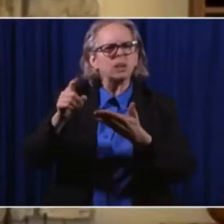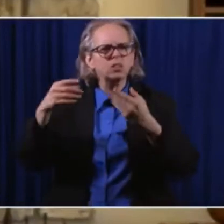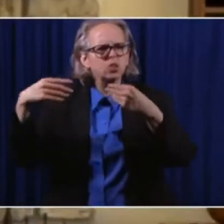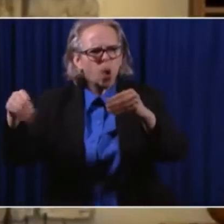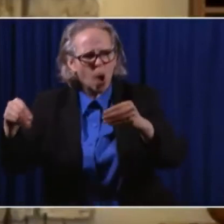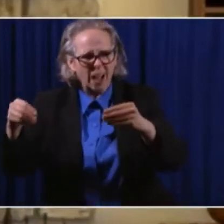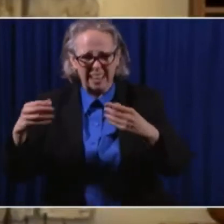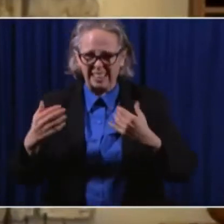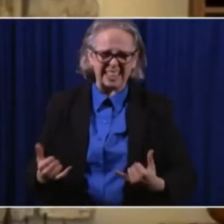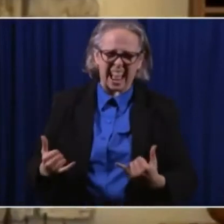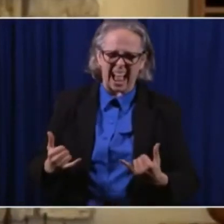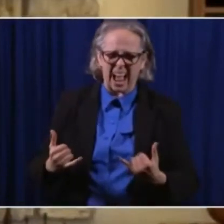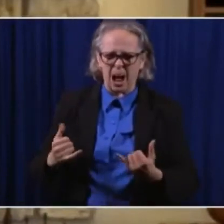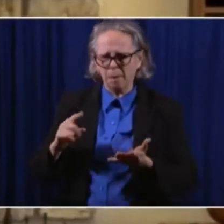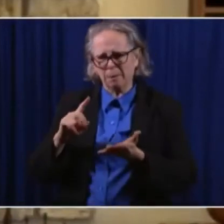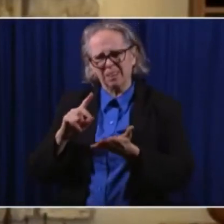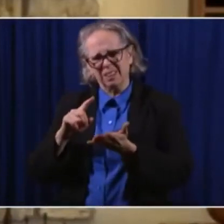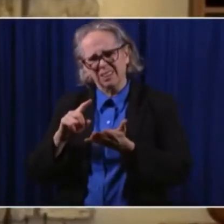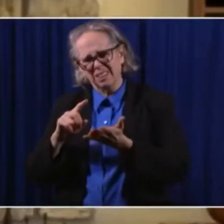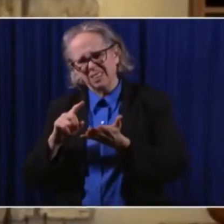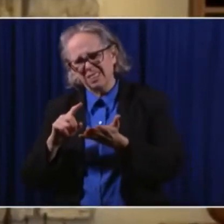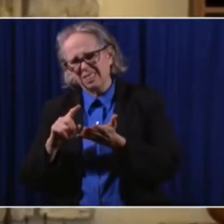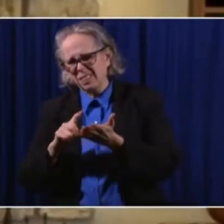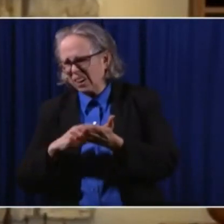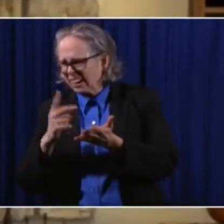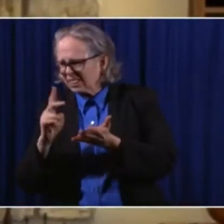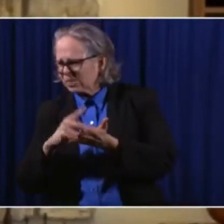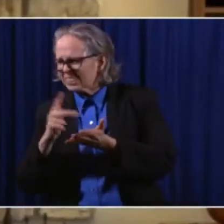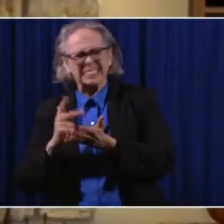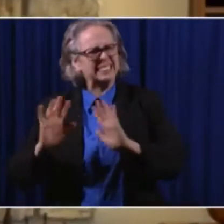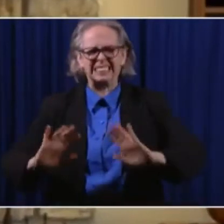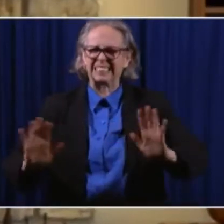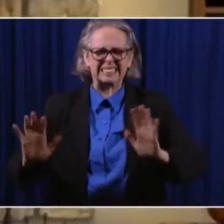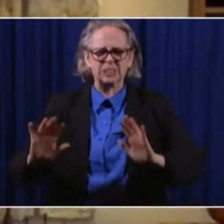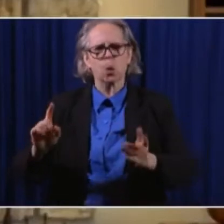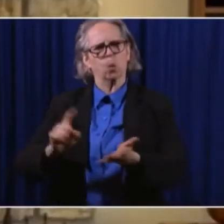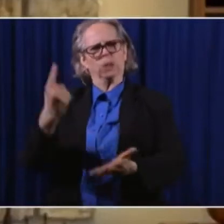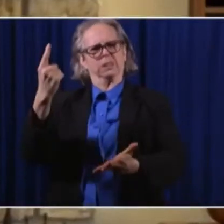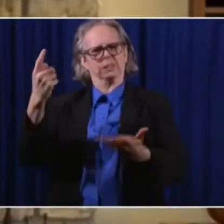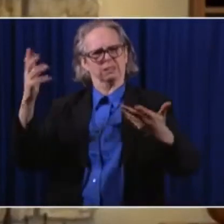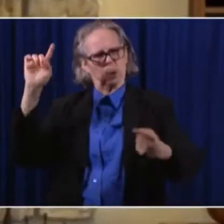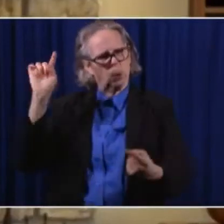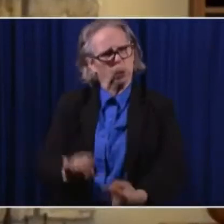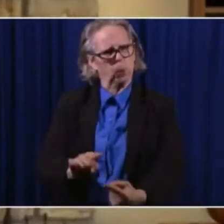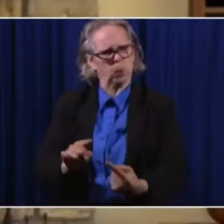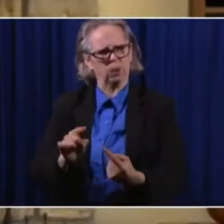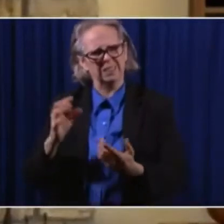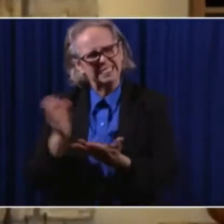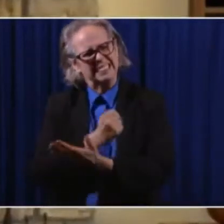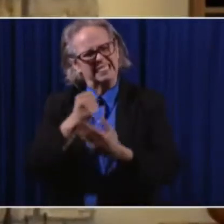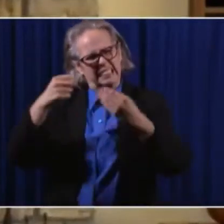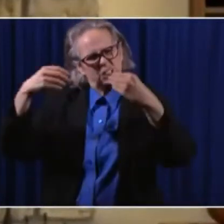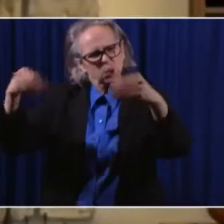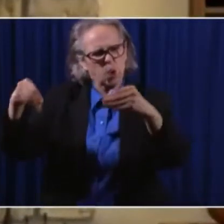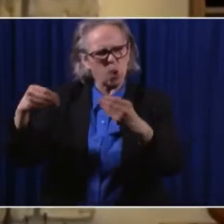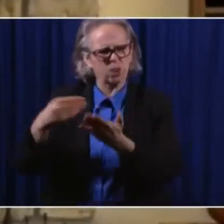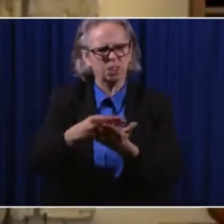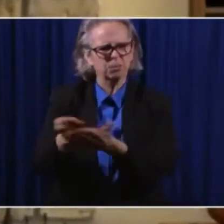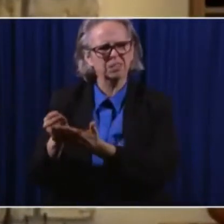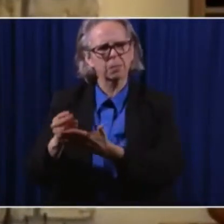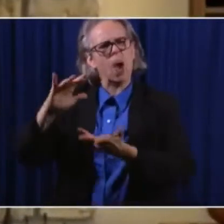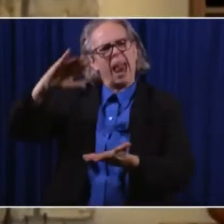So you can buy the same amount of stuff. We want to help the merchants, but make a list, consolidate